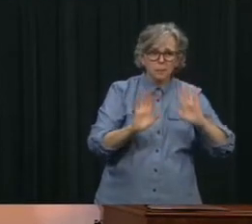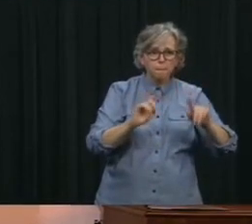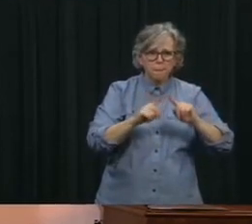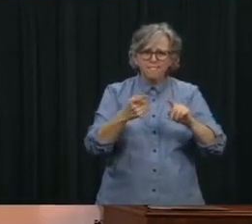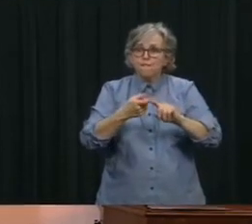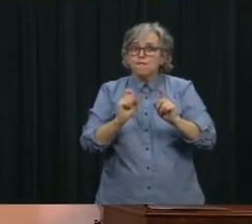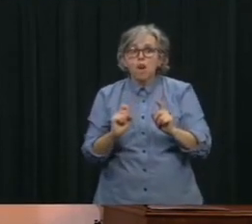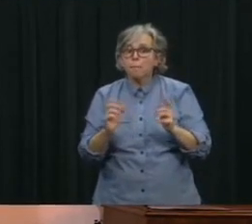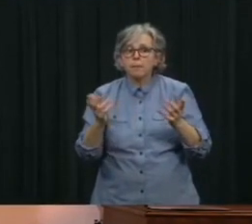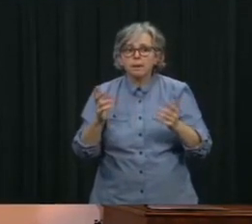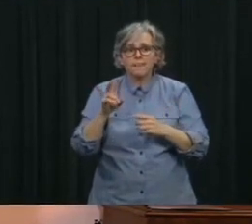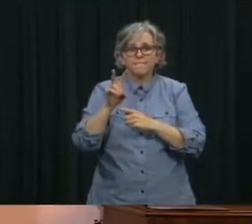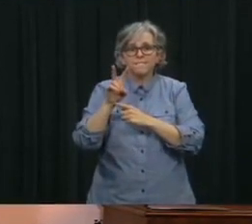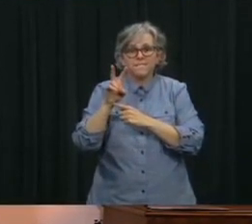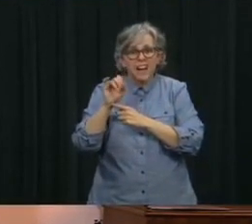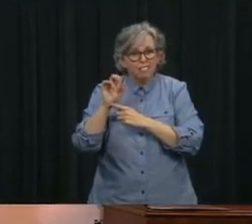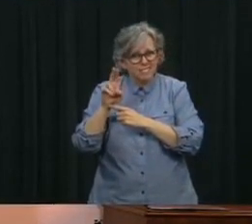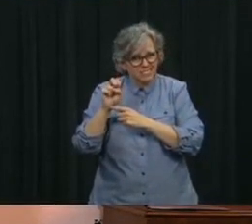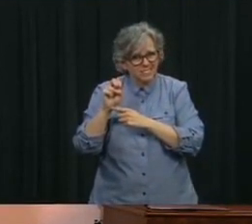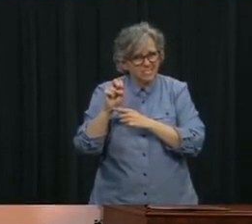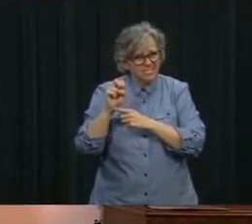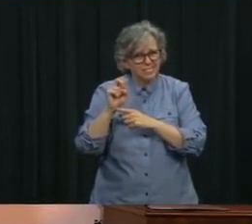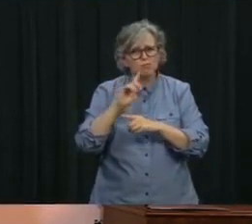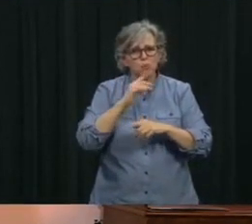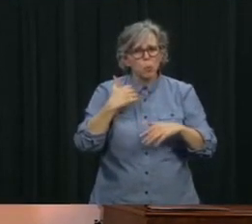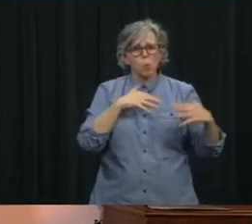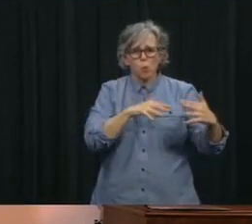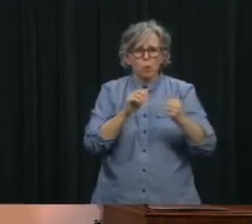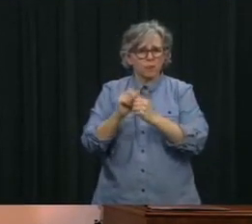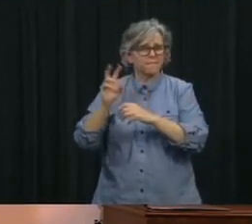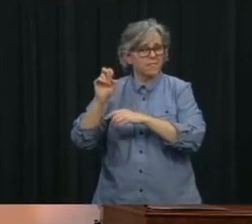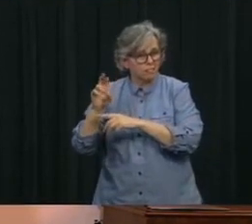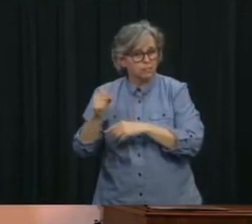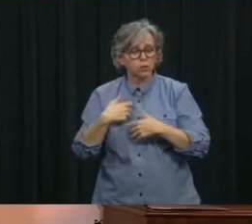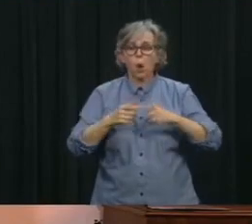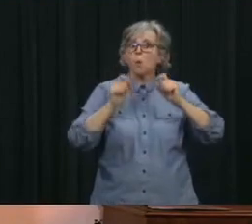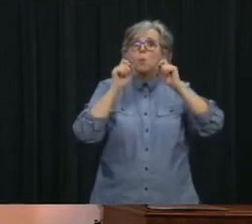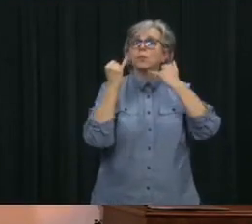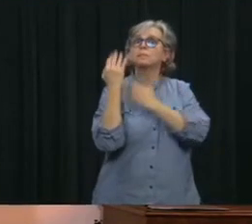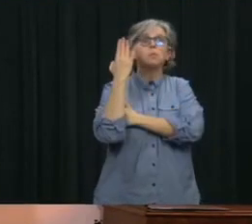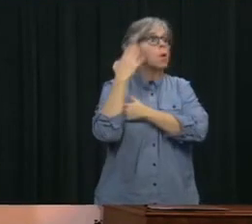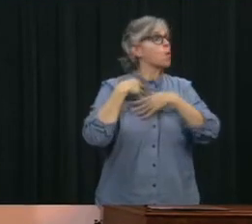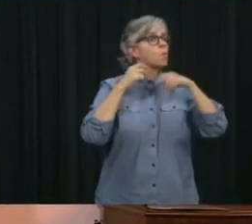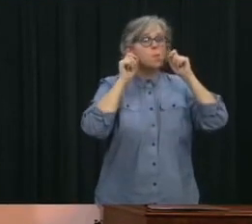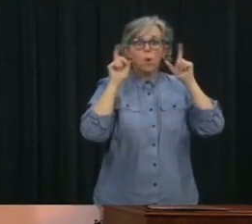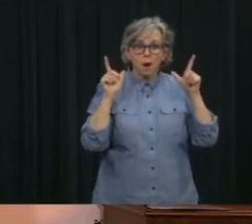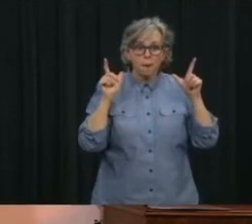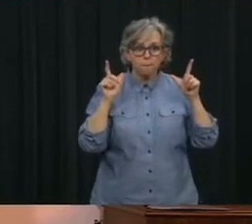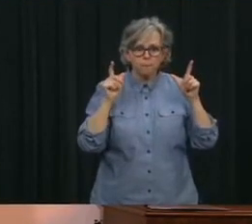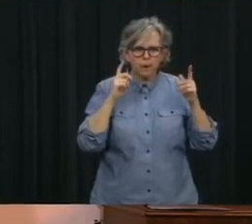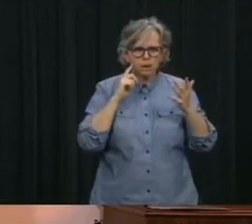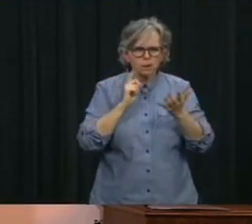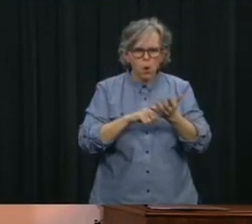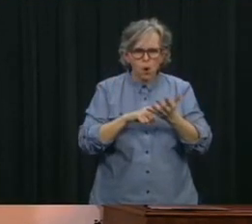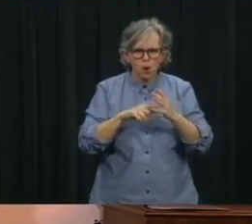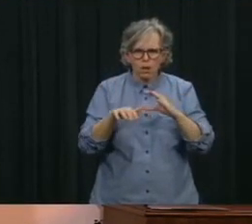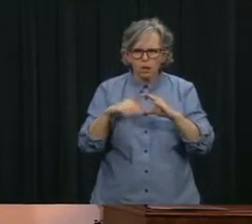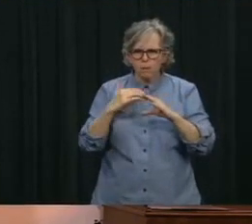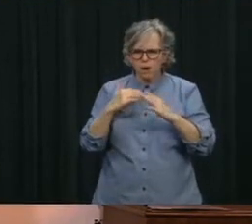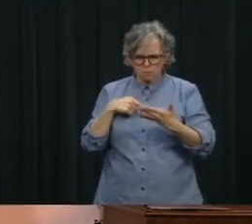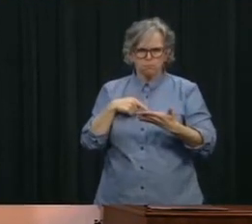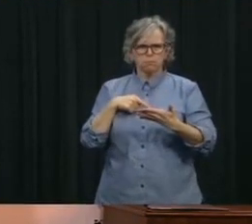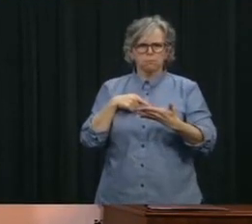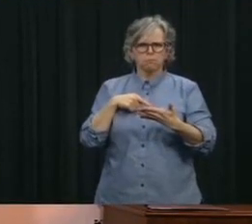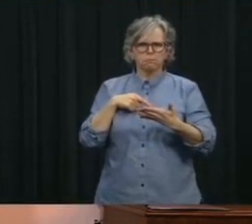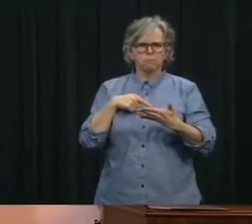god-awful virus. But I woke this morning to an email that had to really